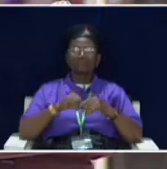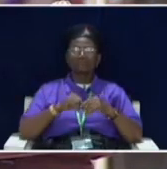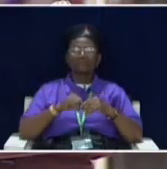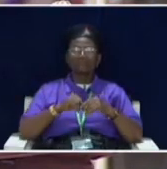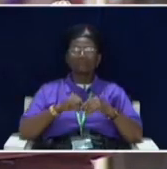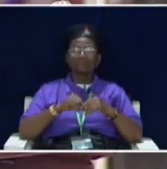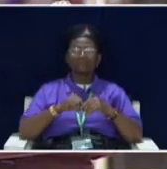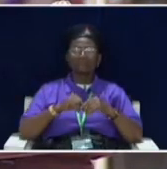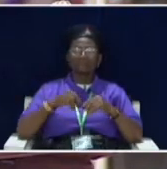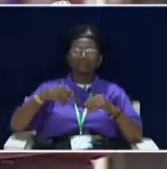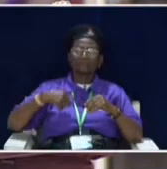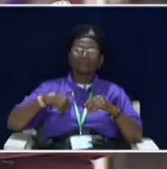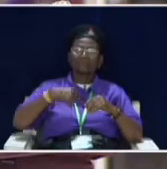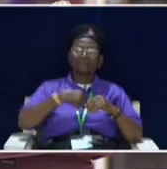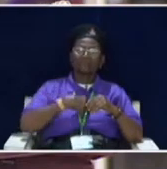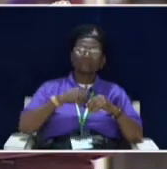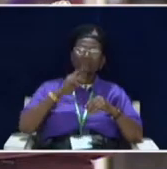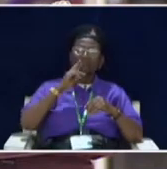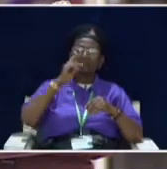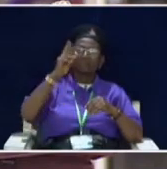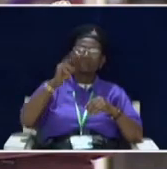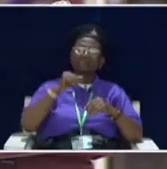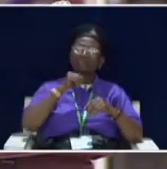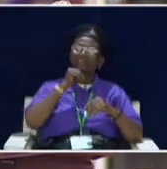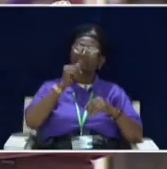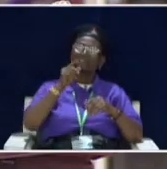Then we are not talking of ordinary bird.